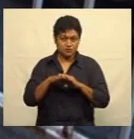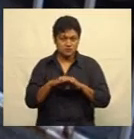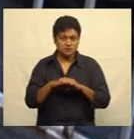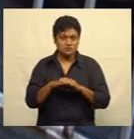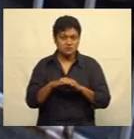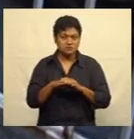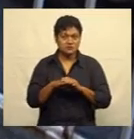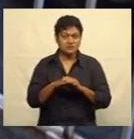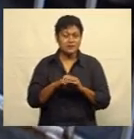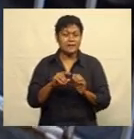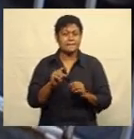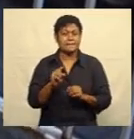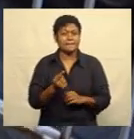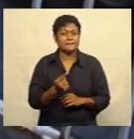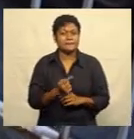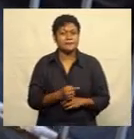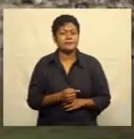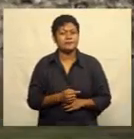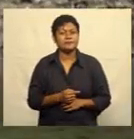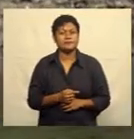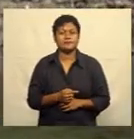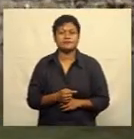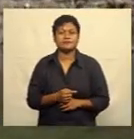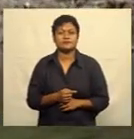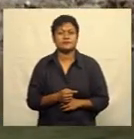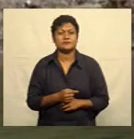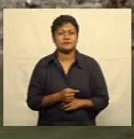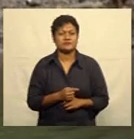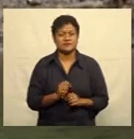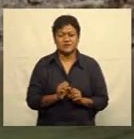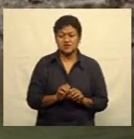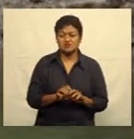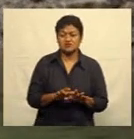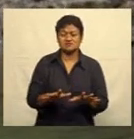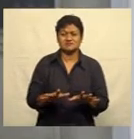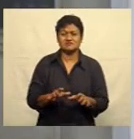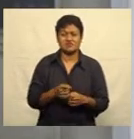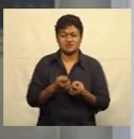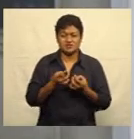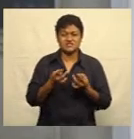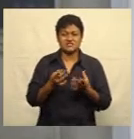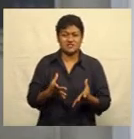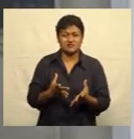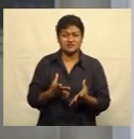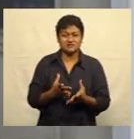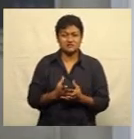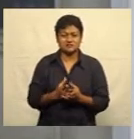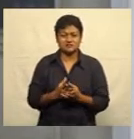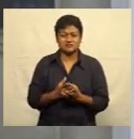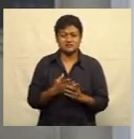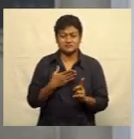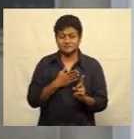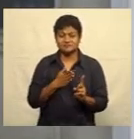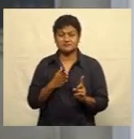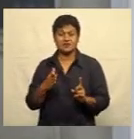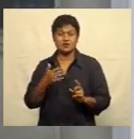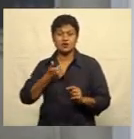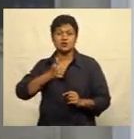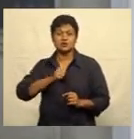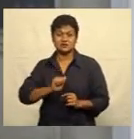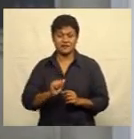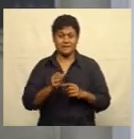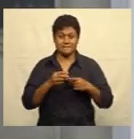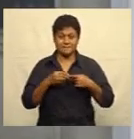but you know the only starts with the general public. If we start to deviate from using plastics, then we probably